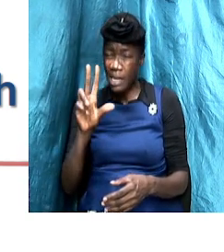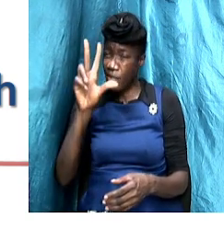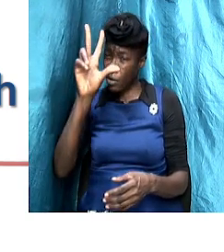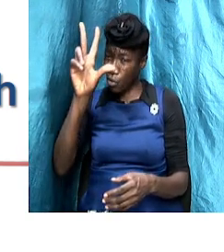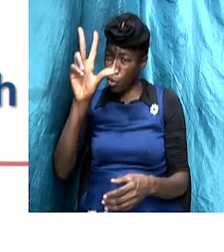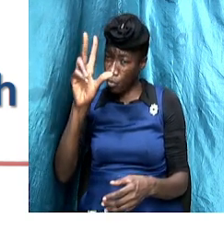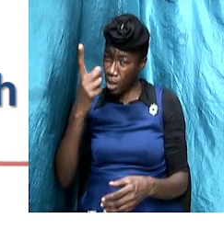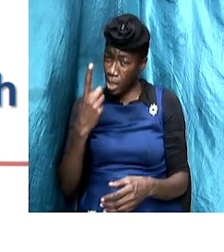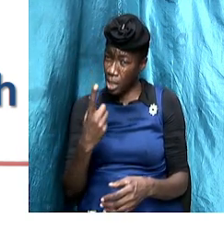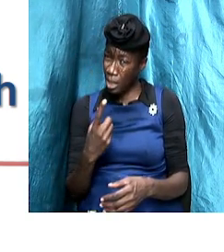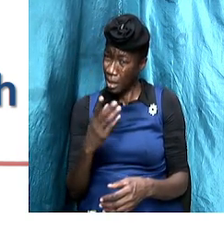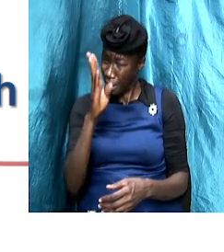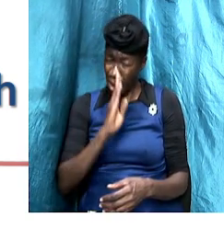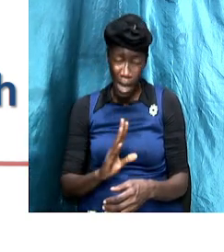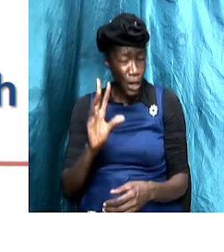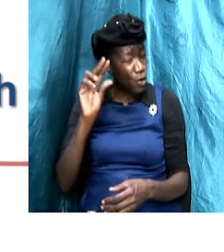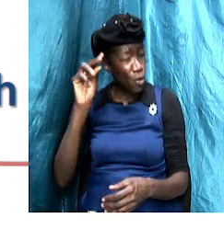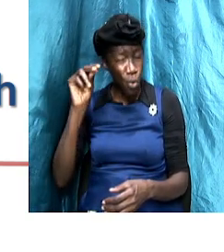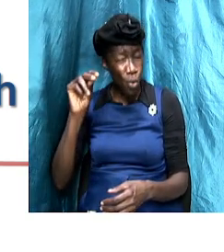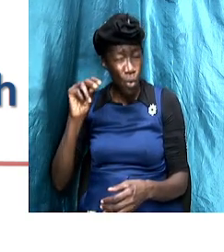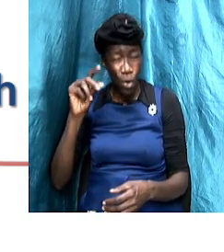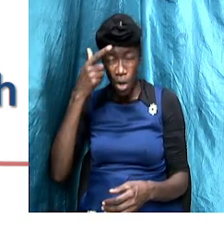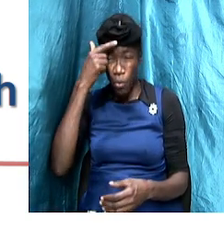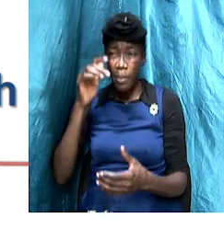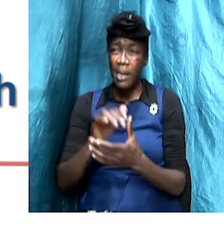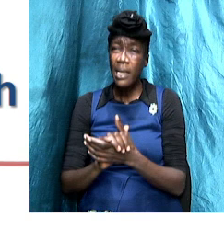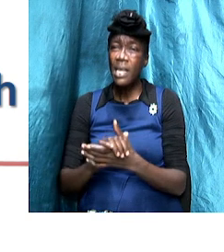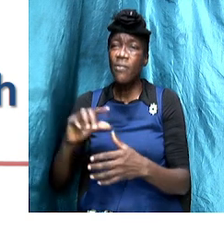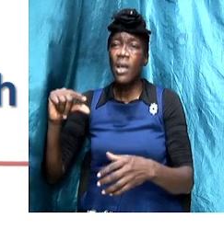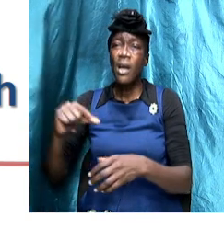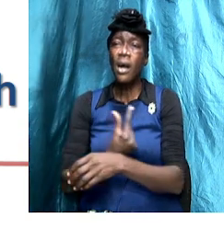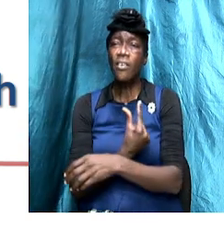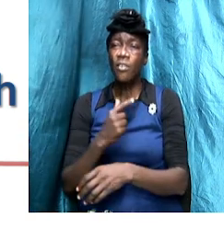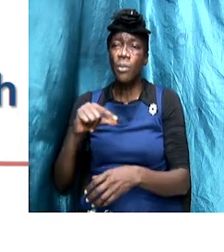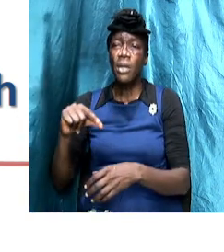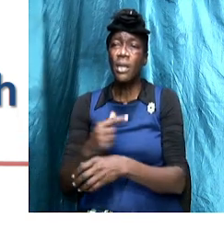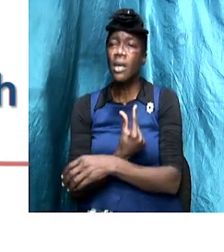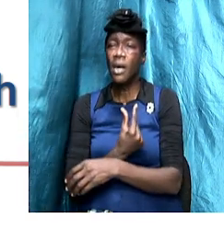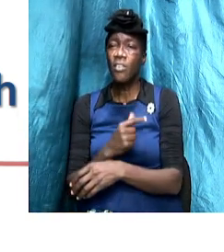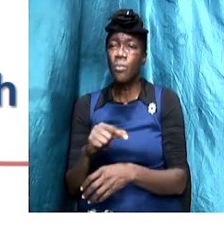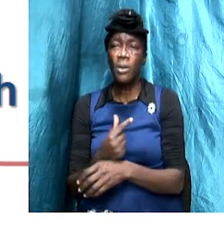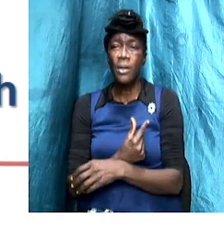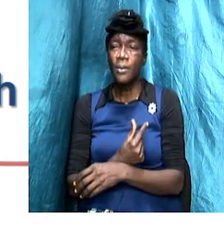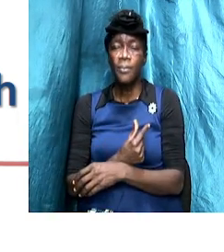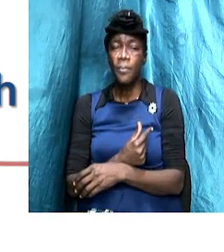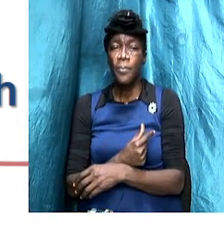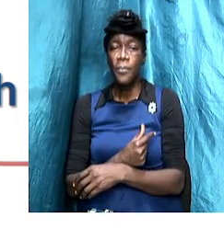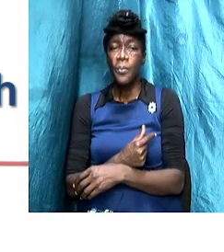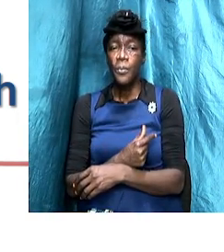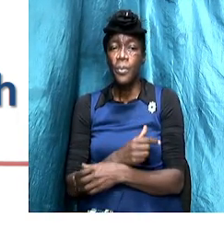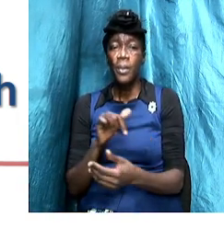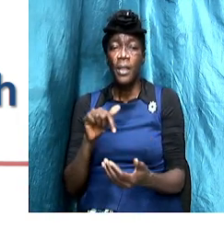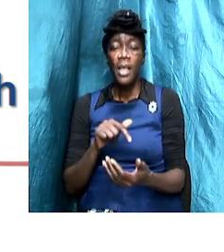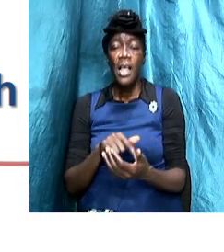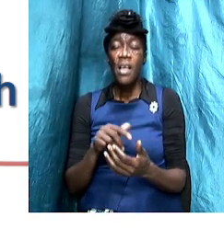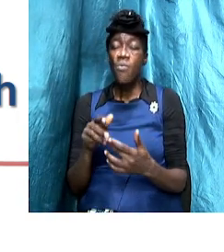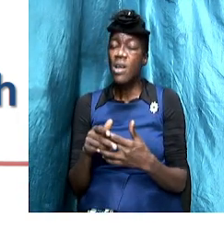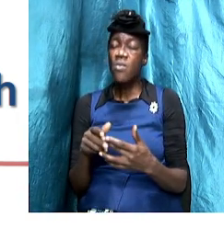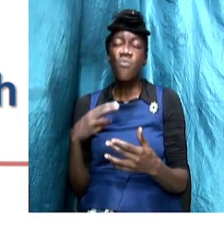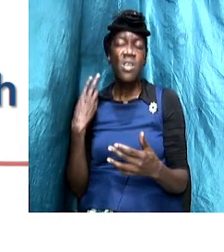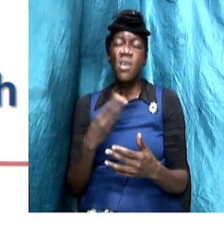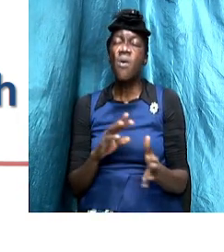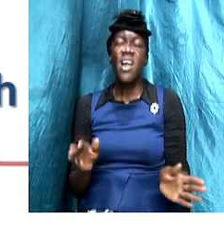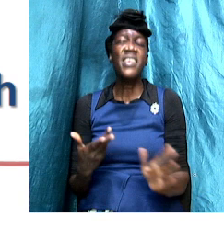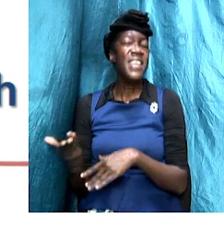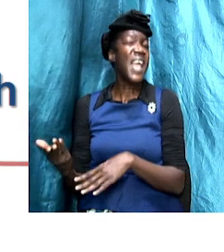in one God. We believe in the gospel. And the gospel message is simply this. That when we were dead in